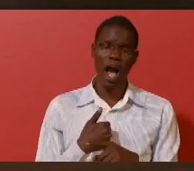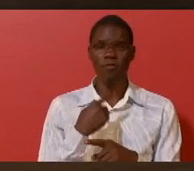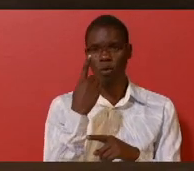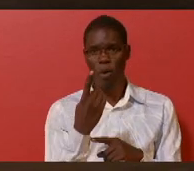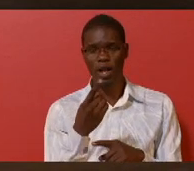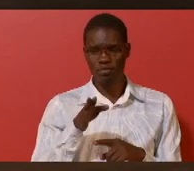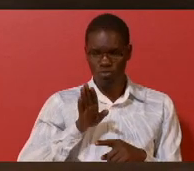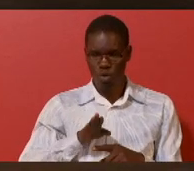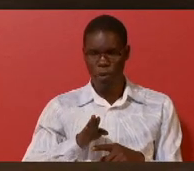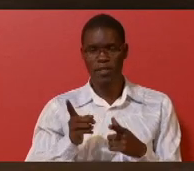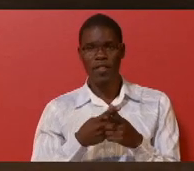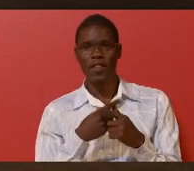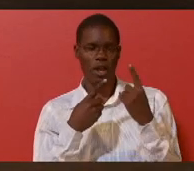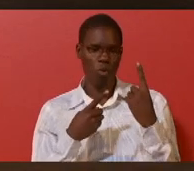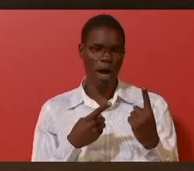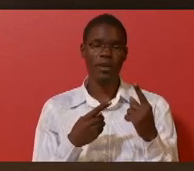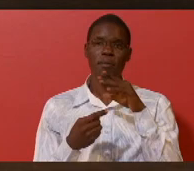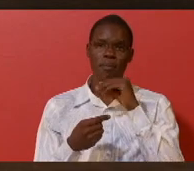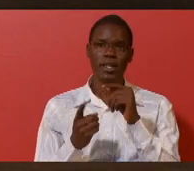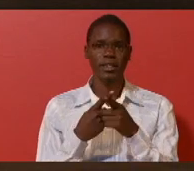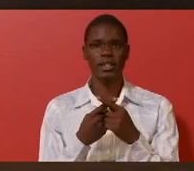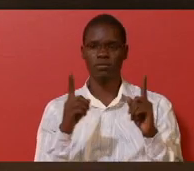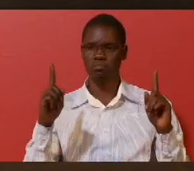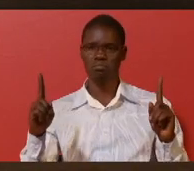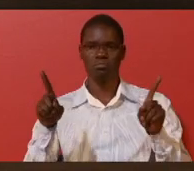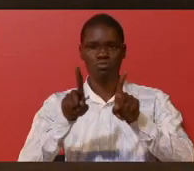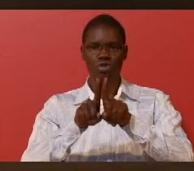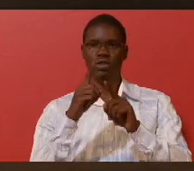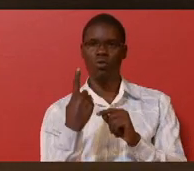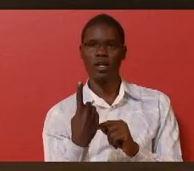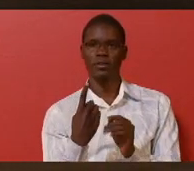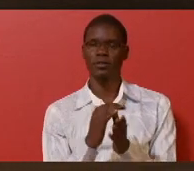one woman, one man, and the two shall become one.